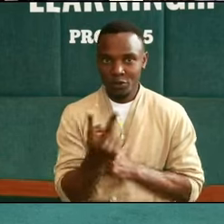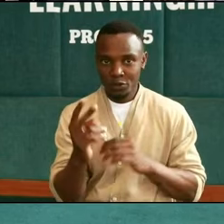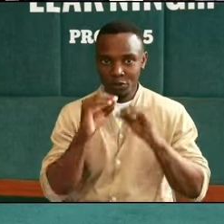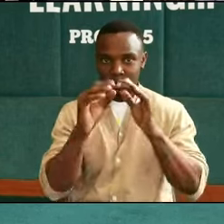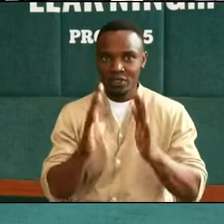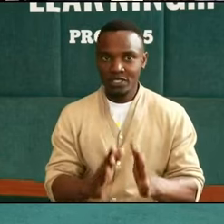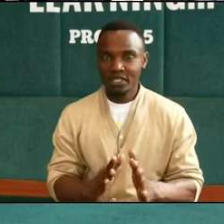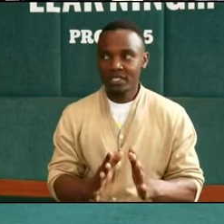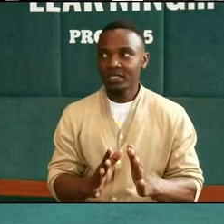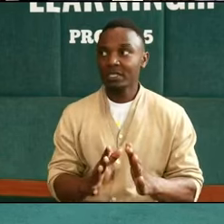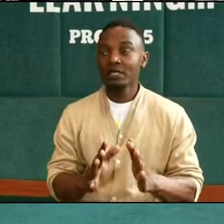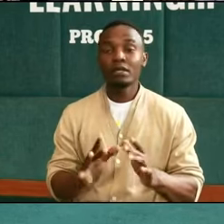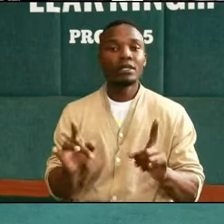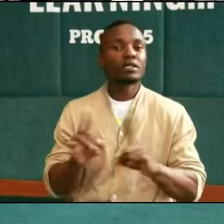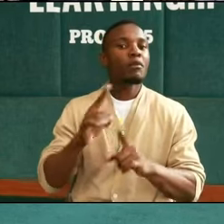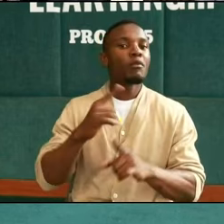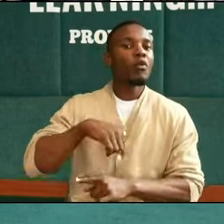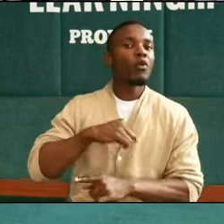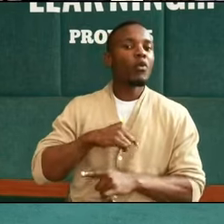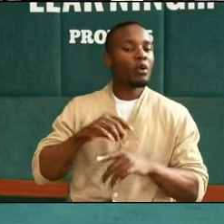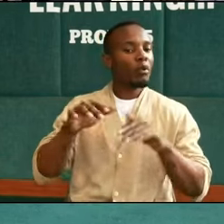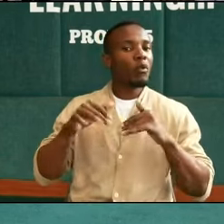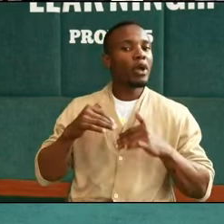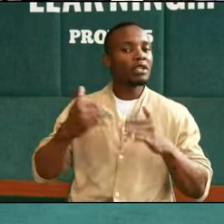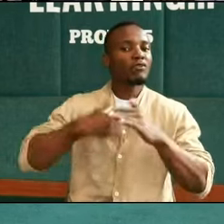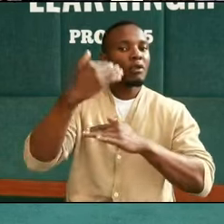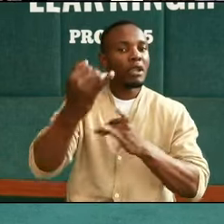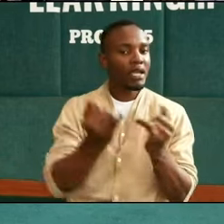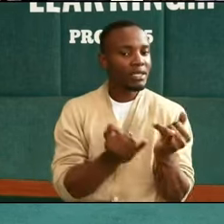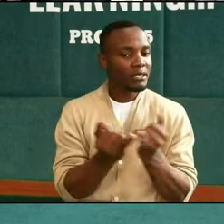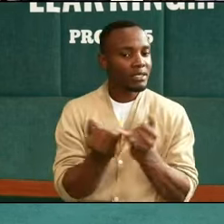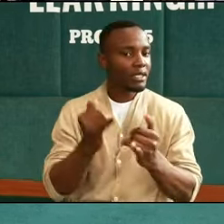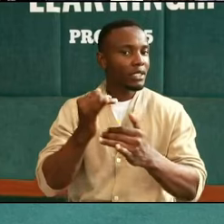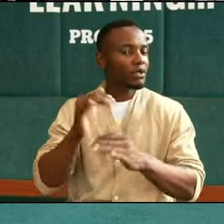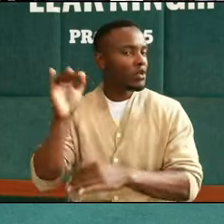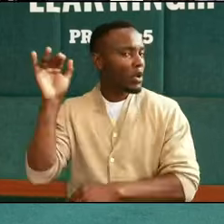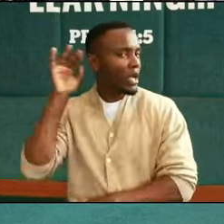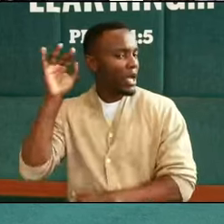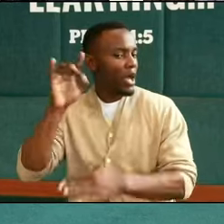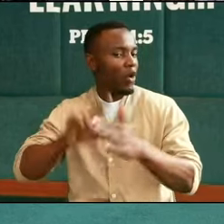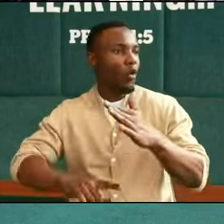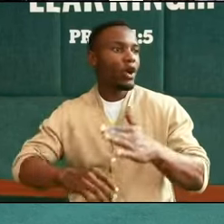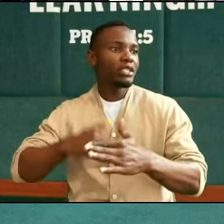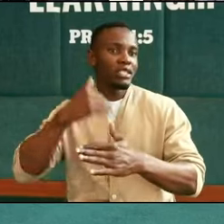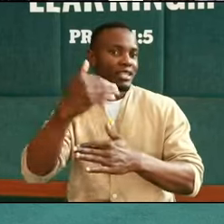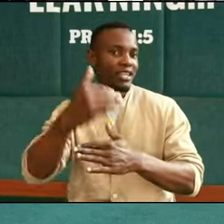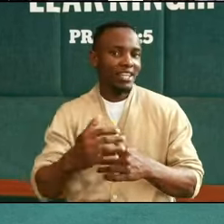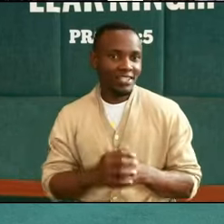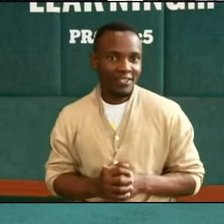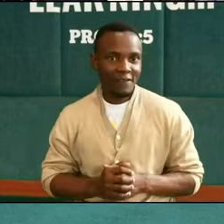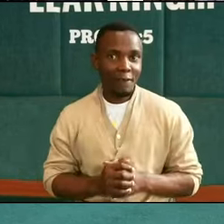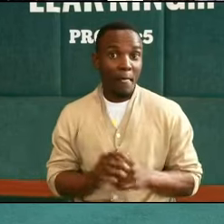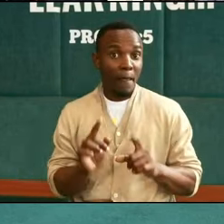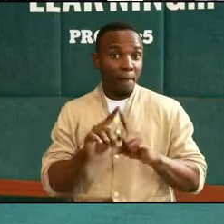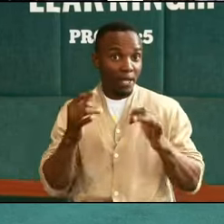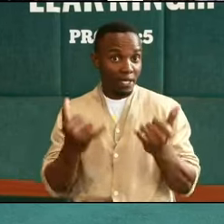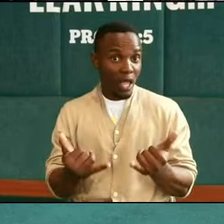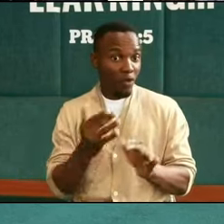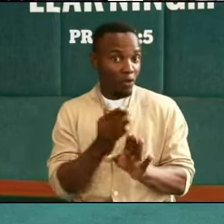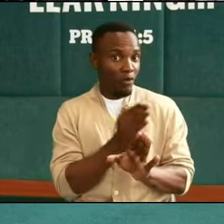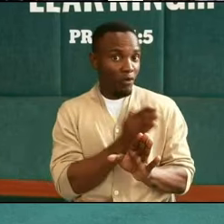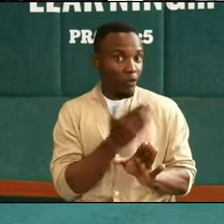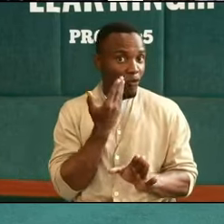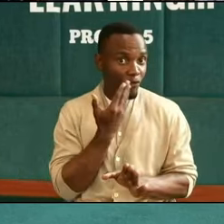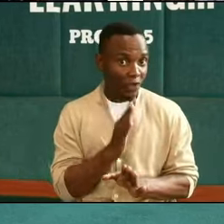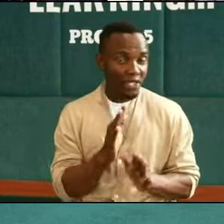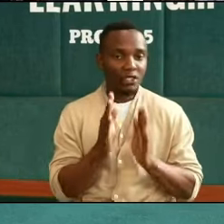B. We look forward to next Sabbath to hear what next. To hear what? But before we go, we are